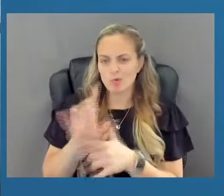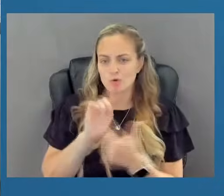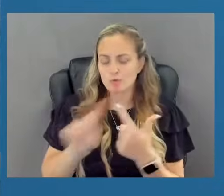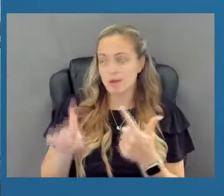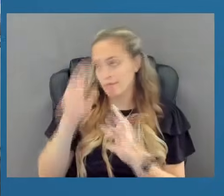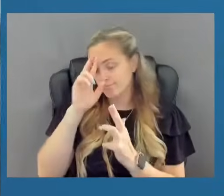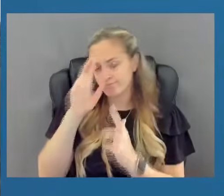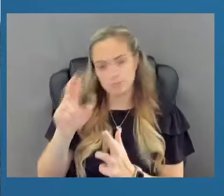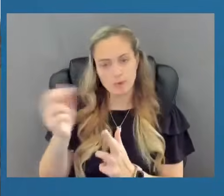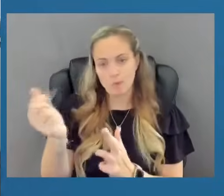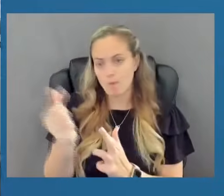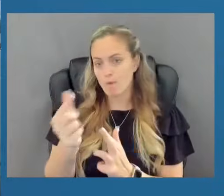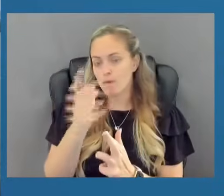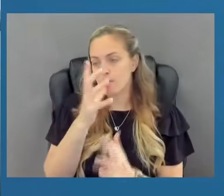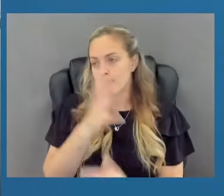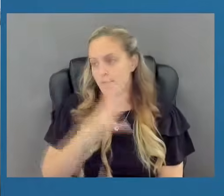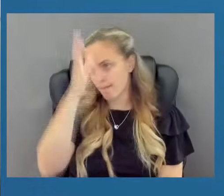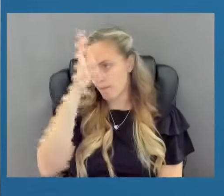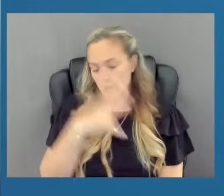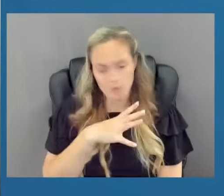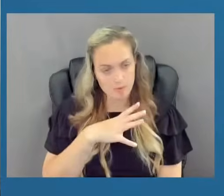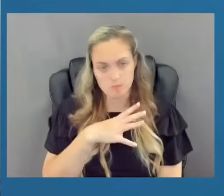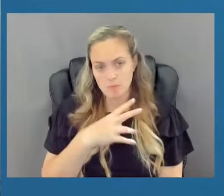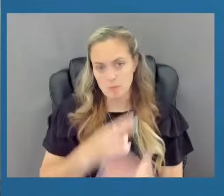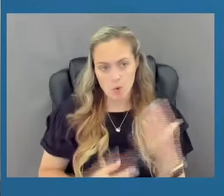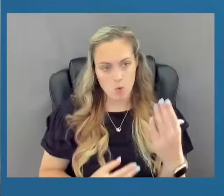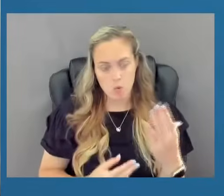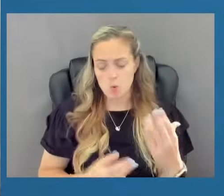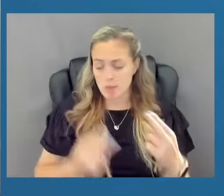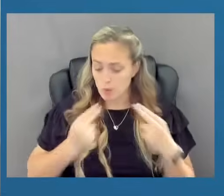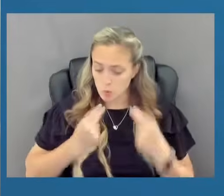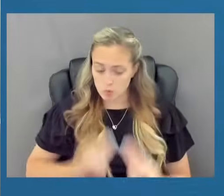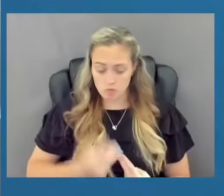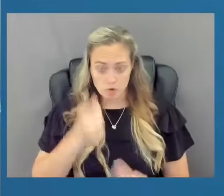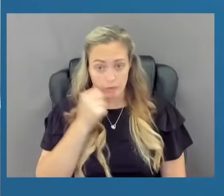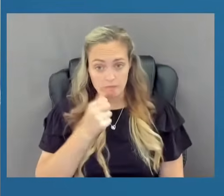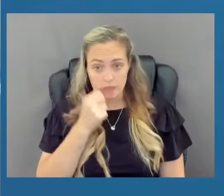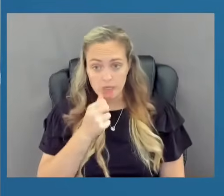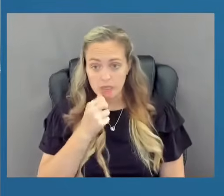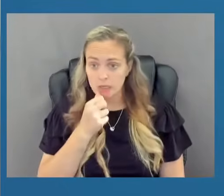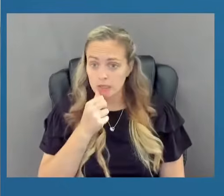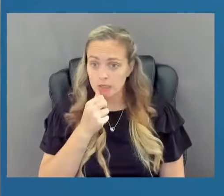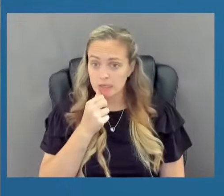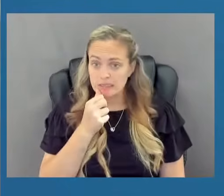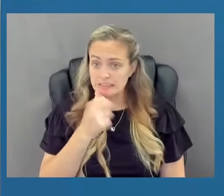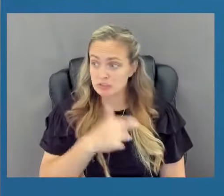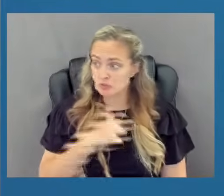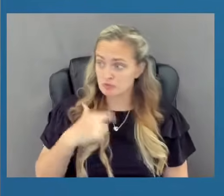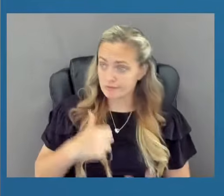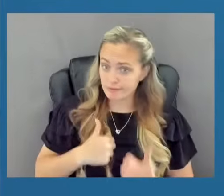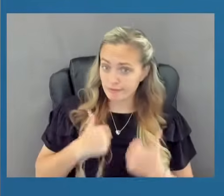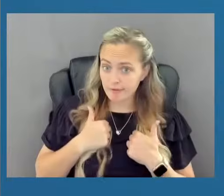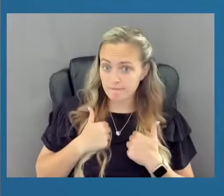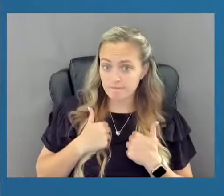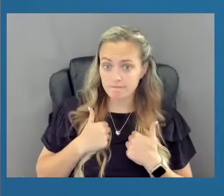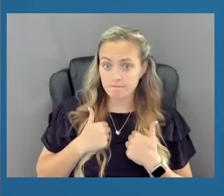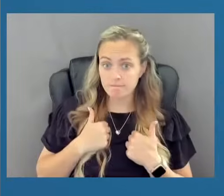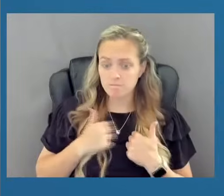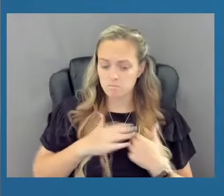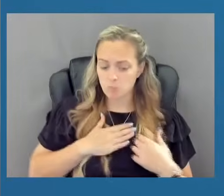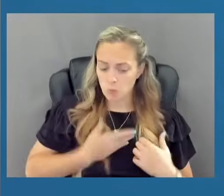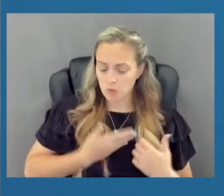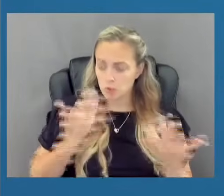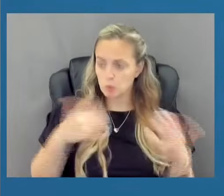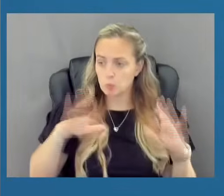all those men and women who put on a uniform, put themselves in harm's way, and are willing to sacrifice